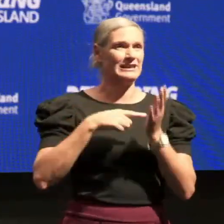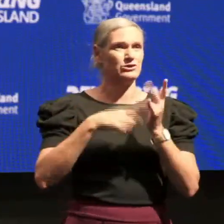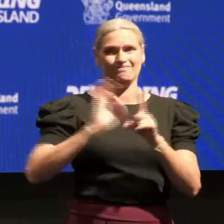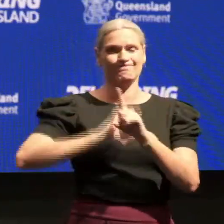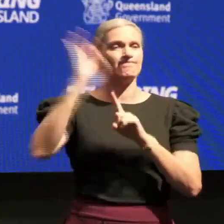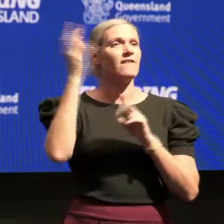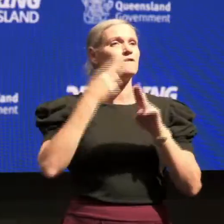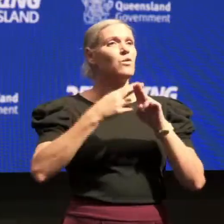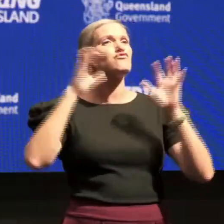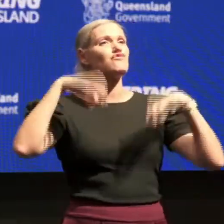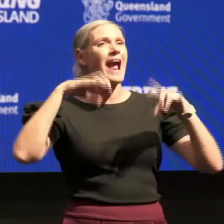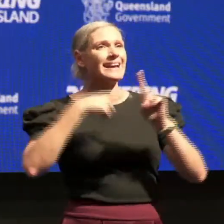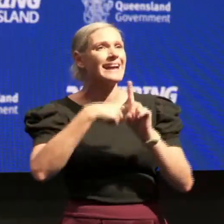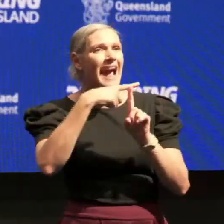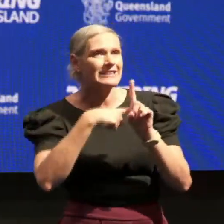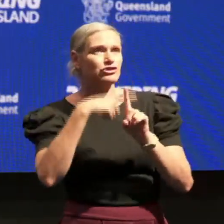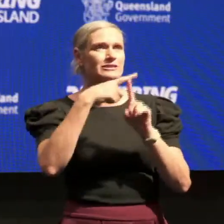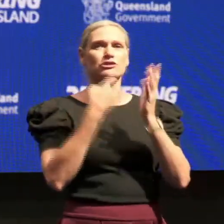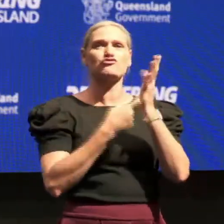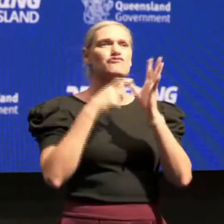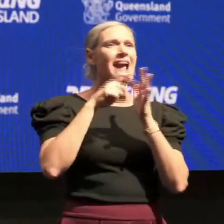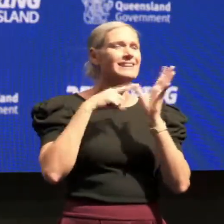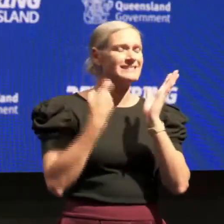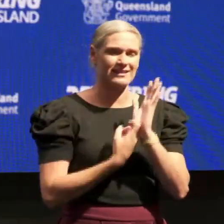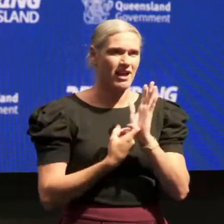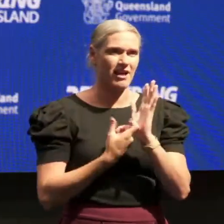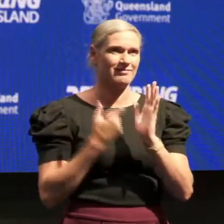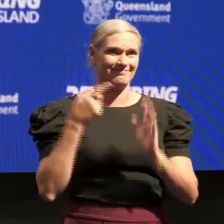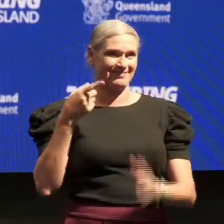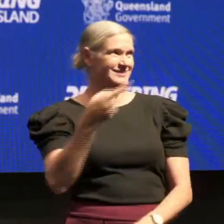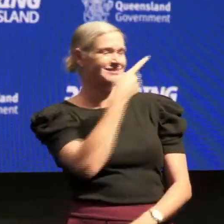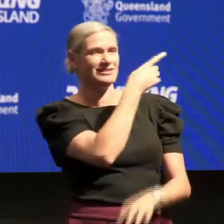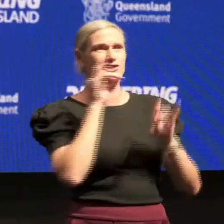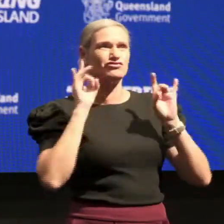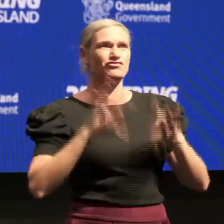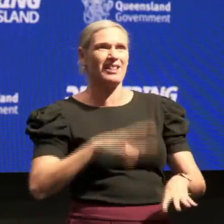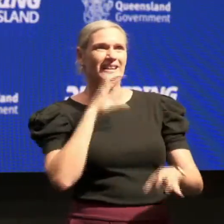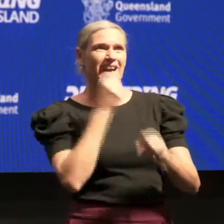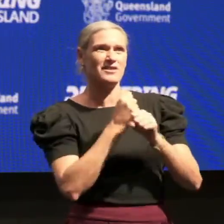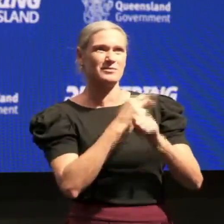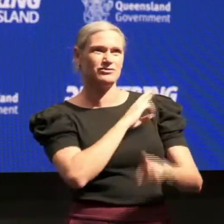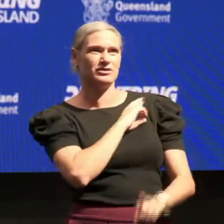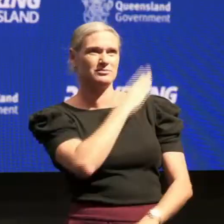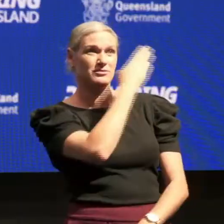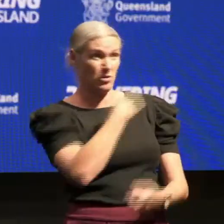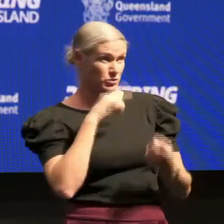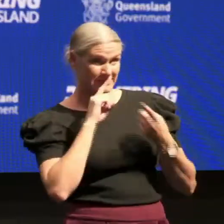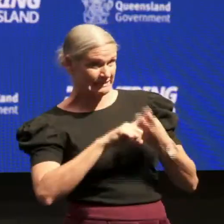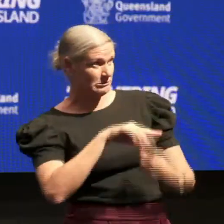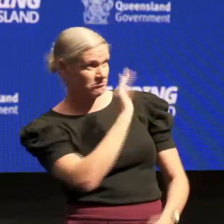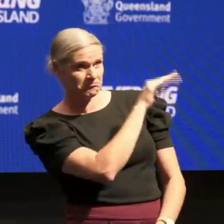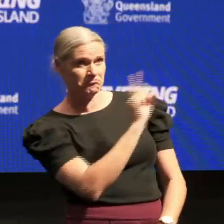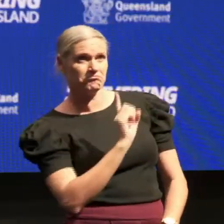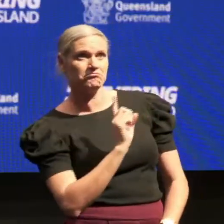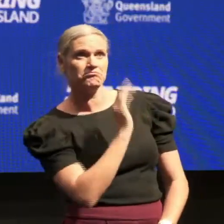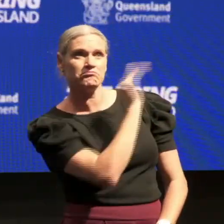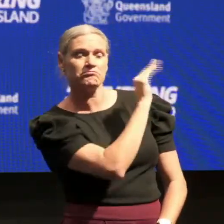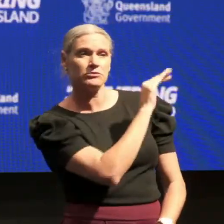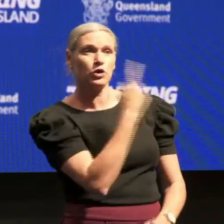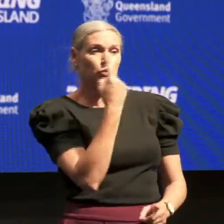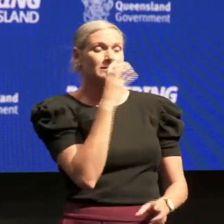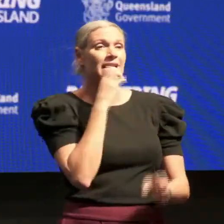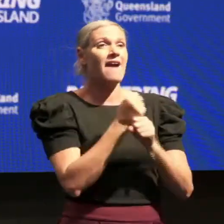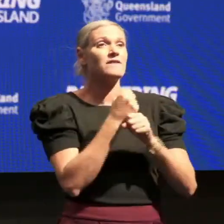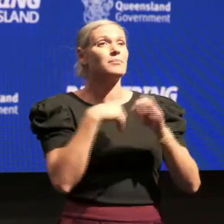rain gauges and radar. That's a responsibility of the federal government, and I'll continue to call it out, whoever the government